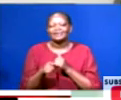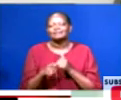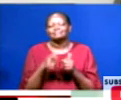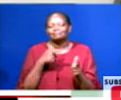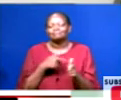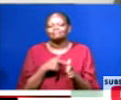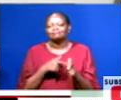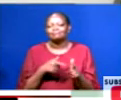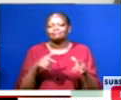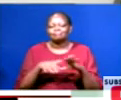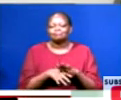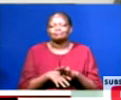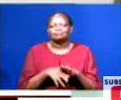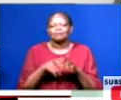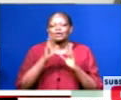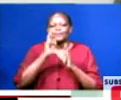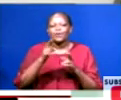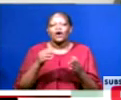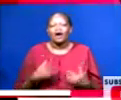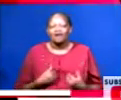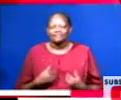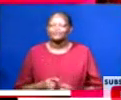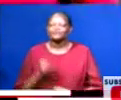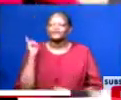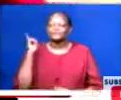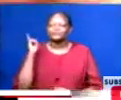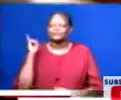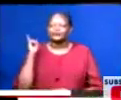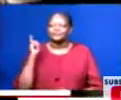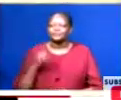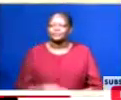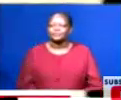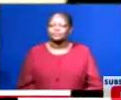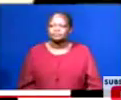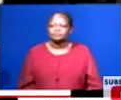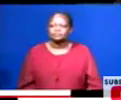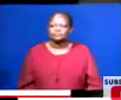this is the report that she filed.